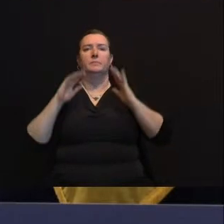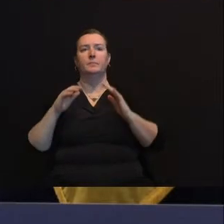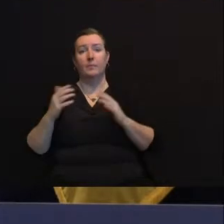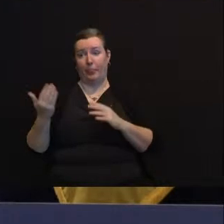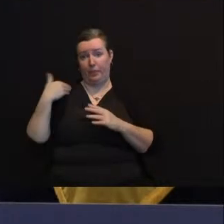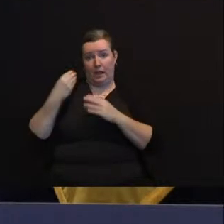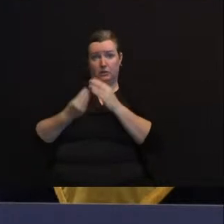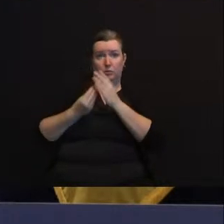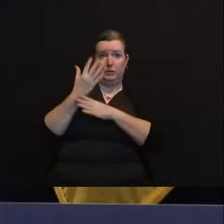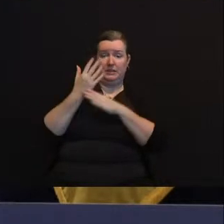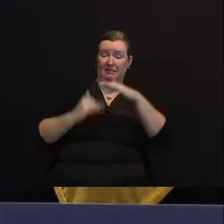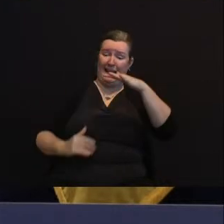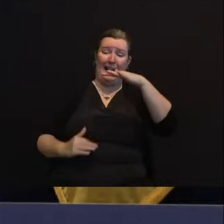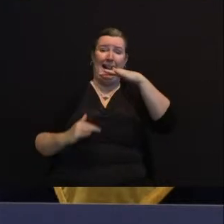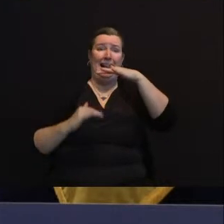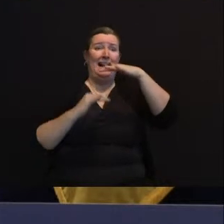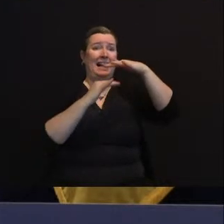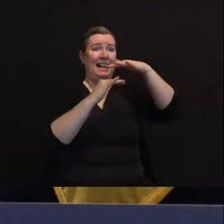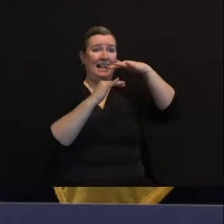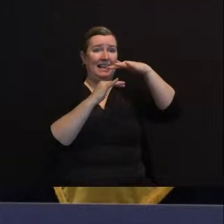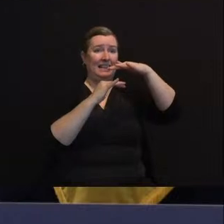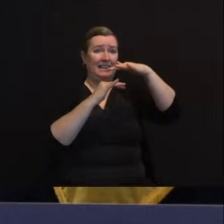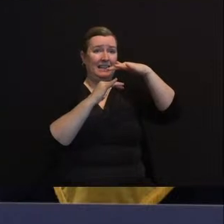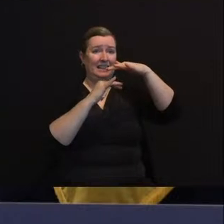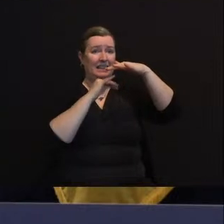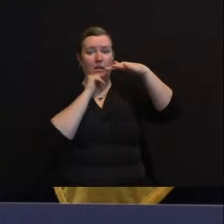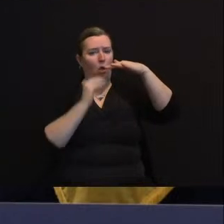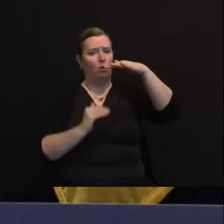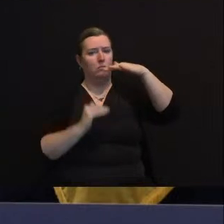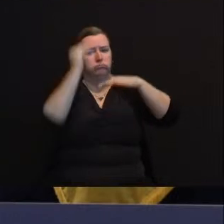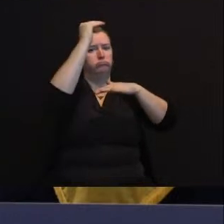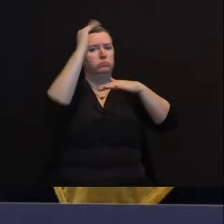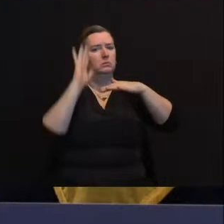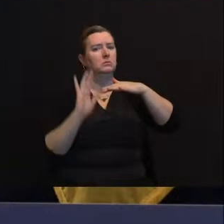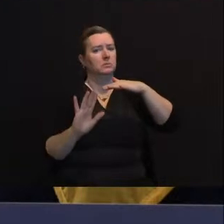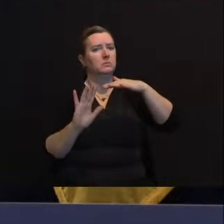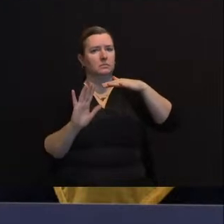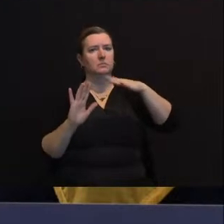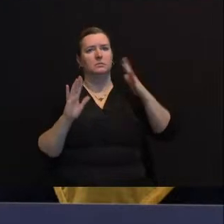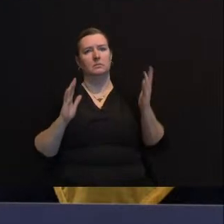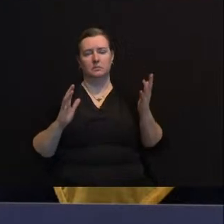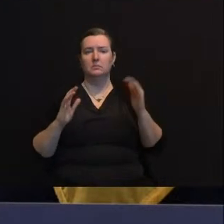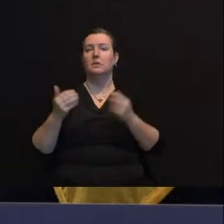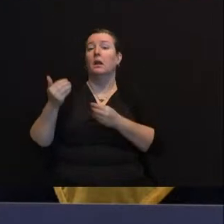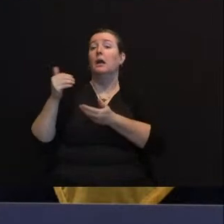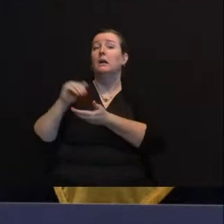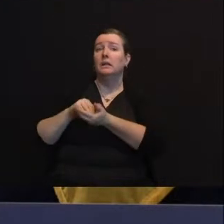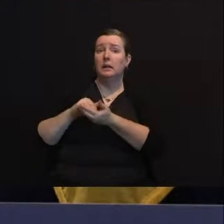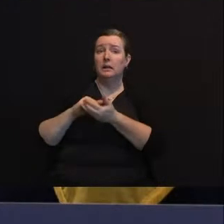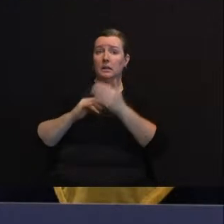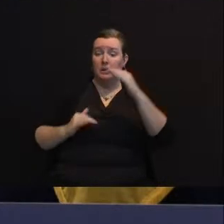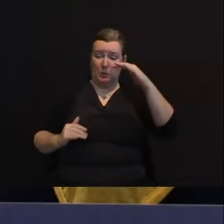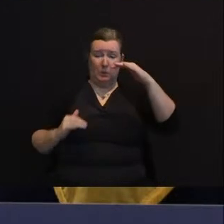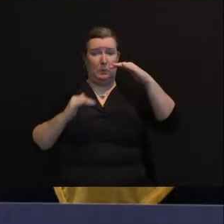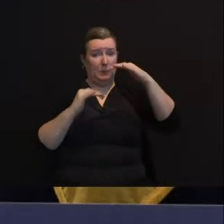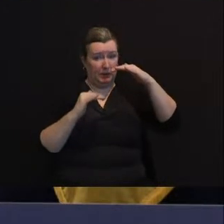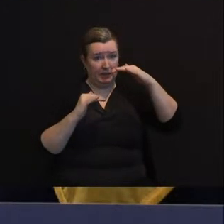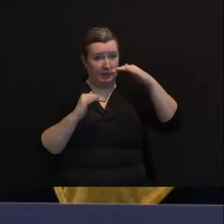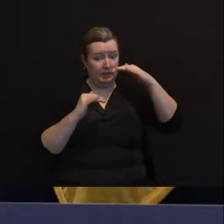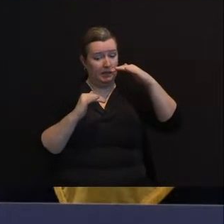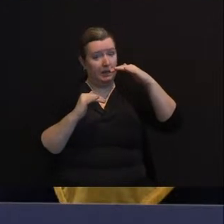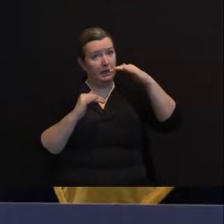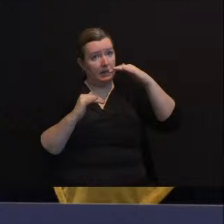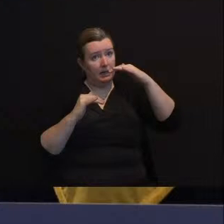We stared at the abyss, but we did not fall into it, and we cannot at any cost. And again, the biggest game